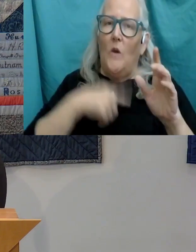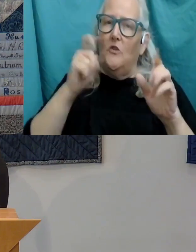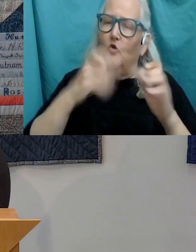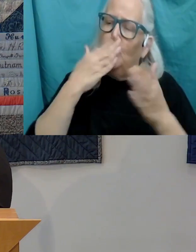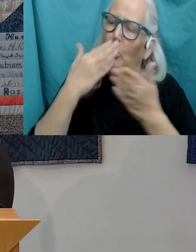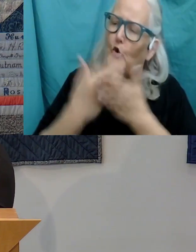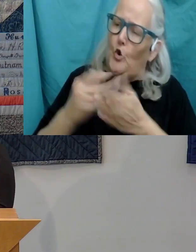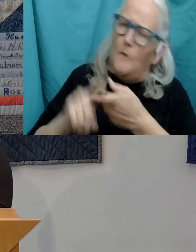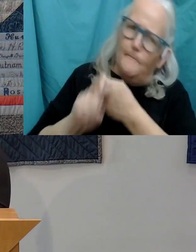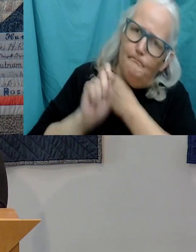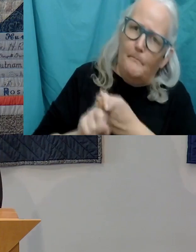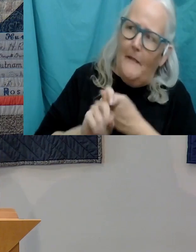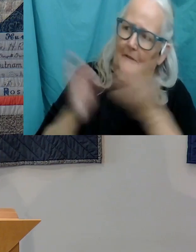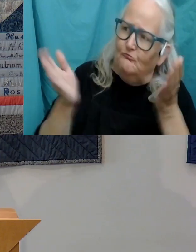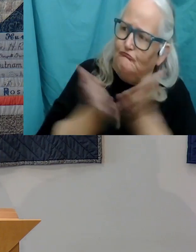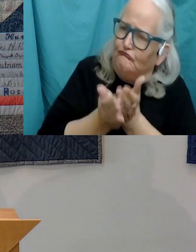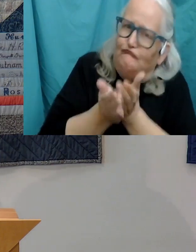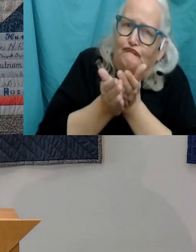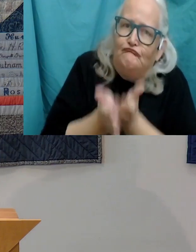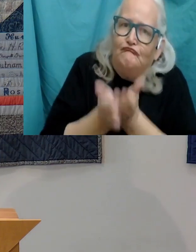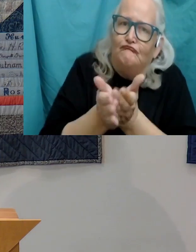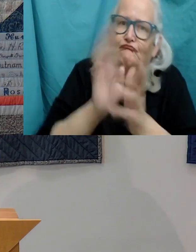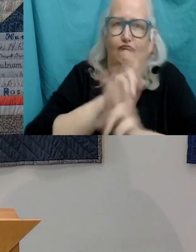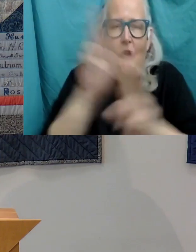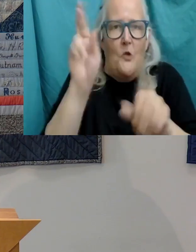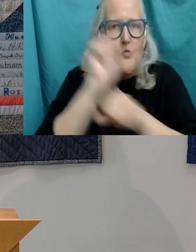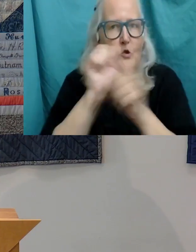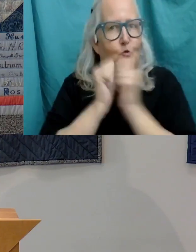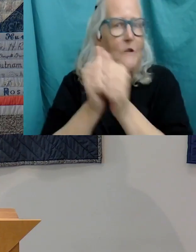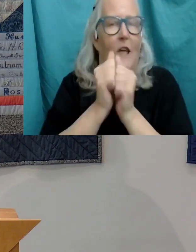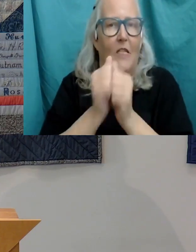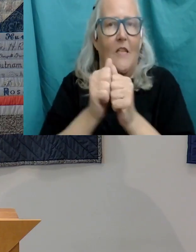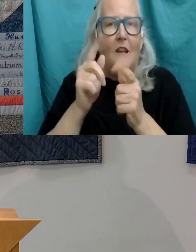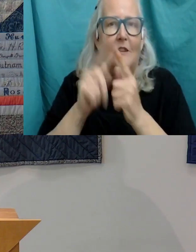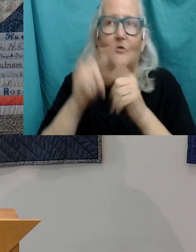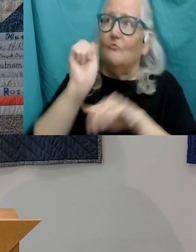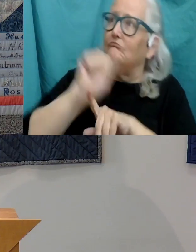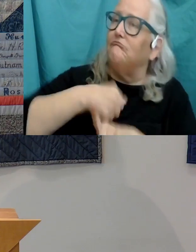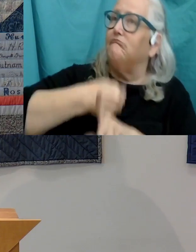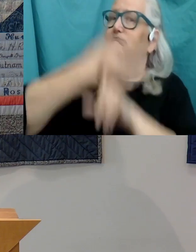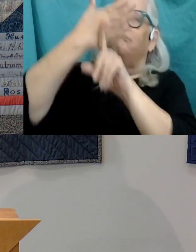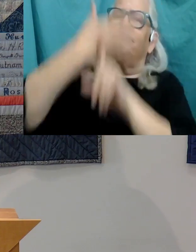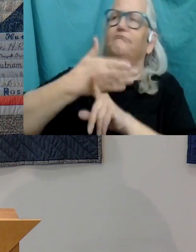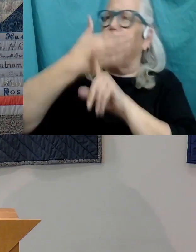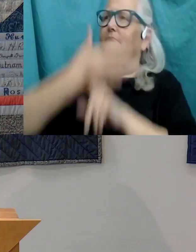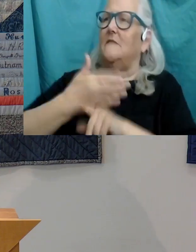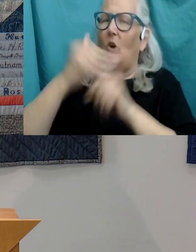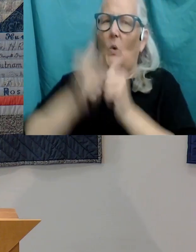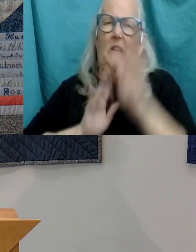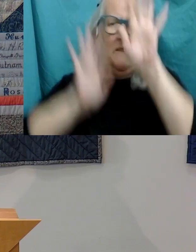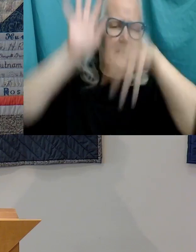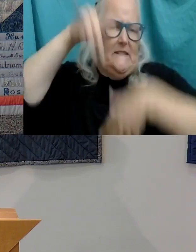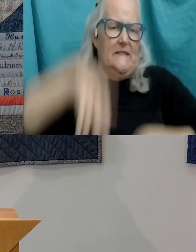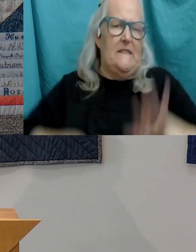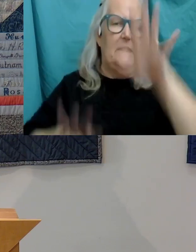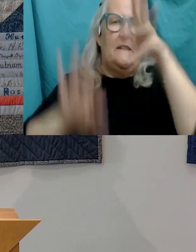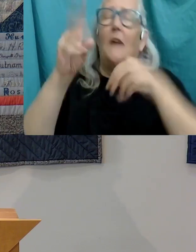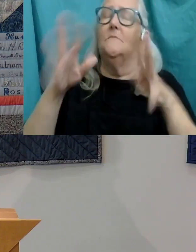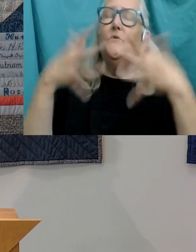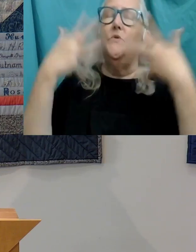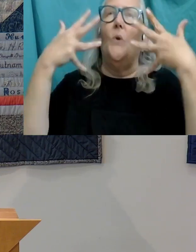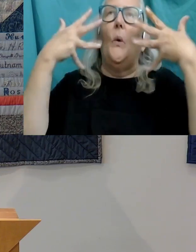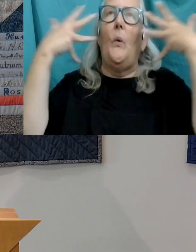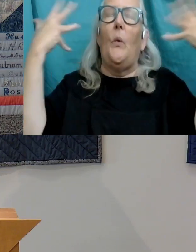ready to work together to take in sail in rough seas and breathe through the windless doldrum times,